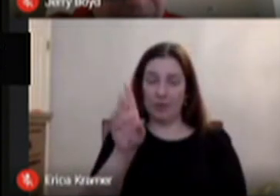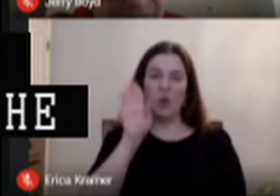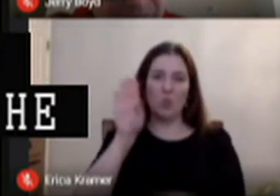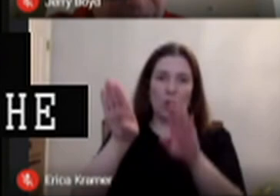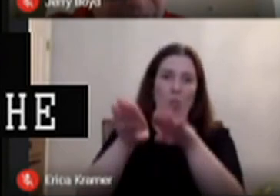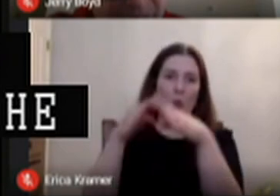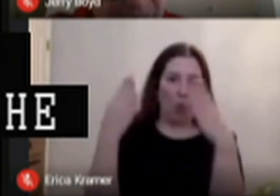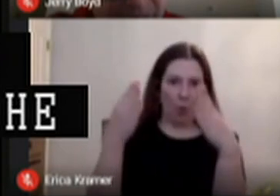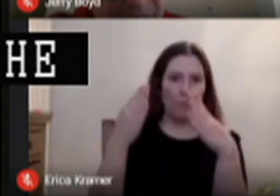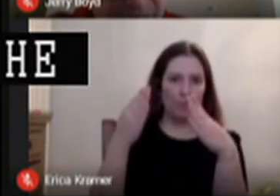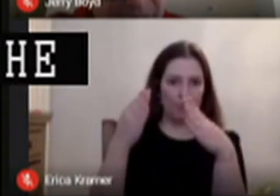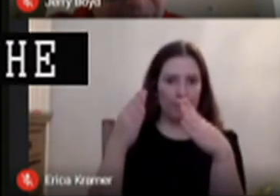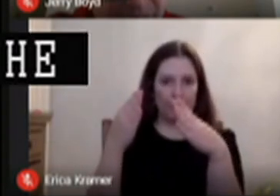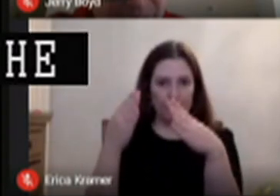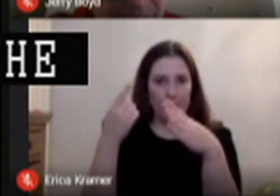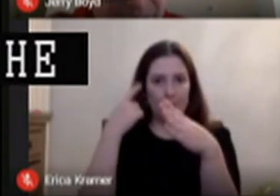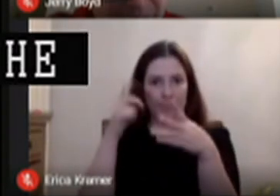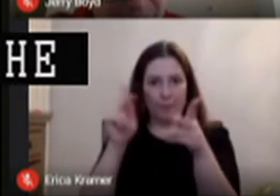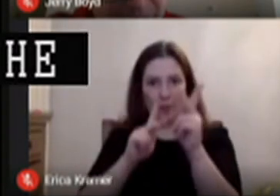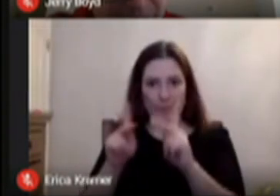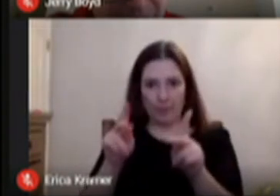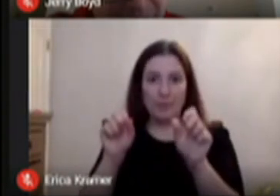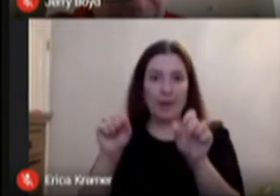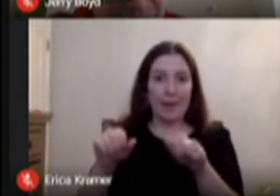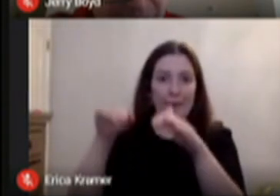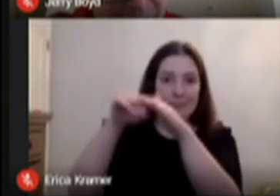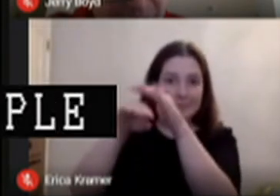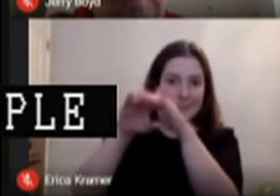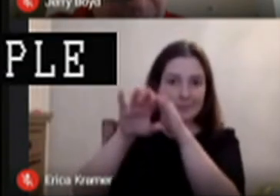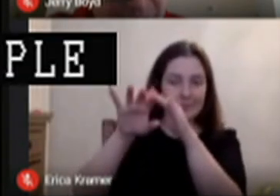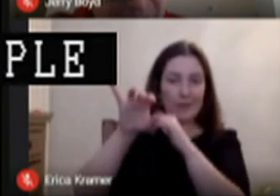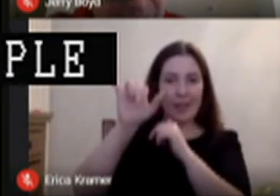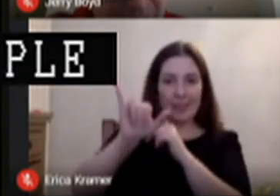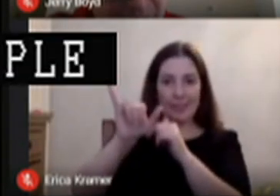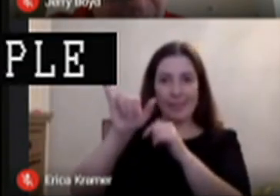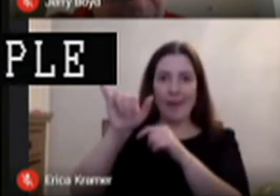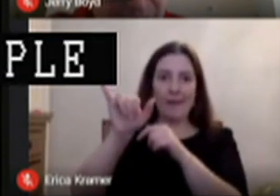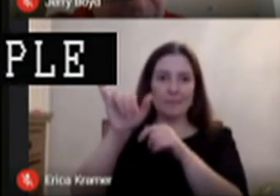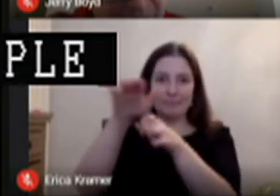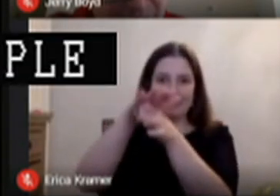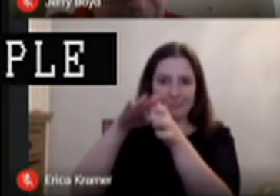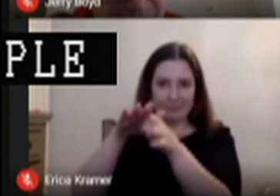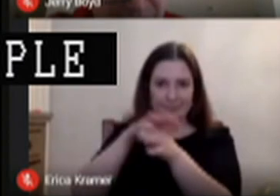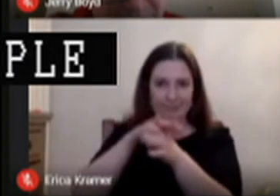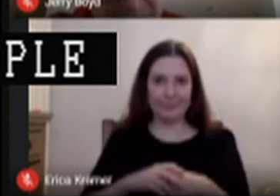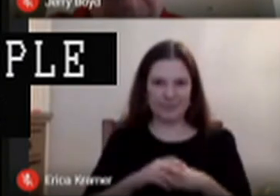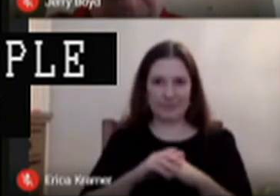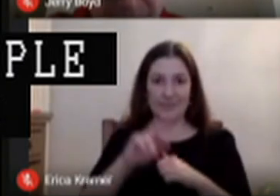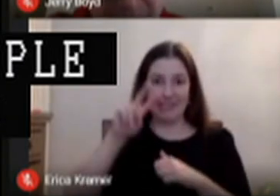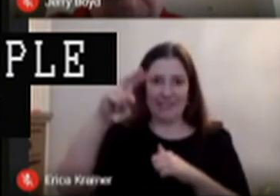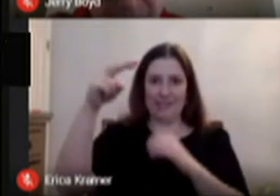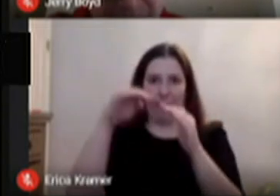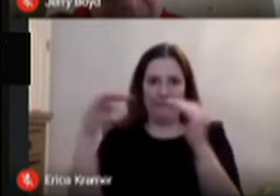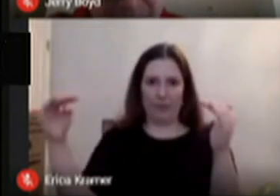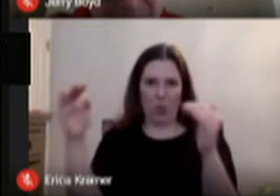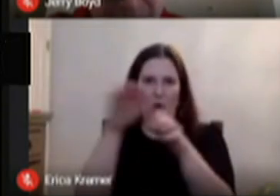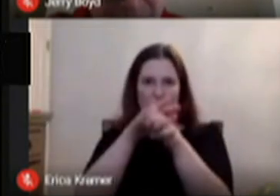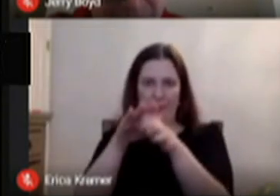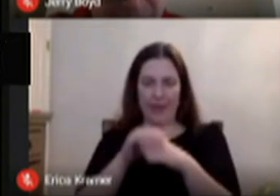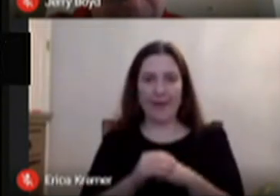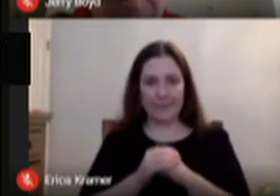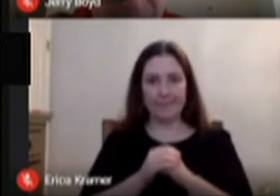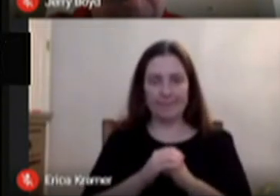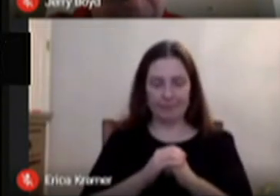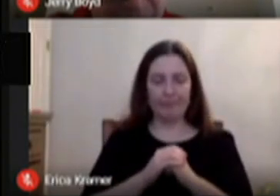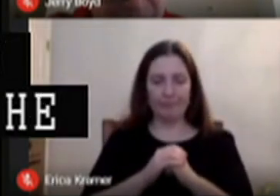security infrastructure, allowing people to access that lower second floor transaction area of the City Hall